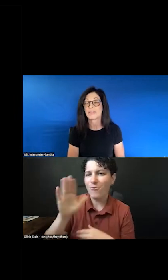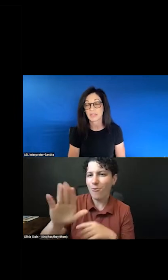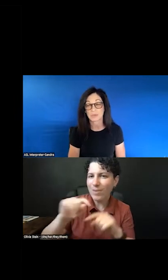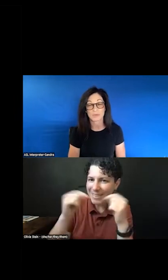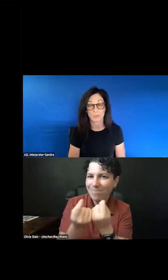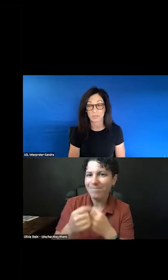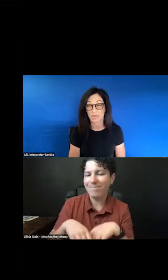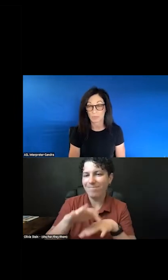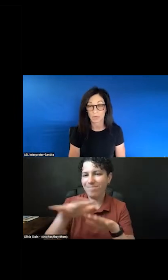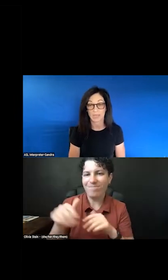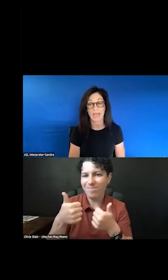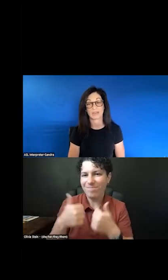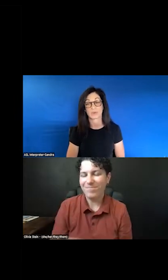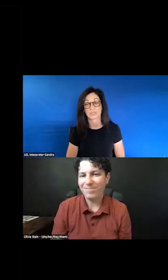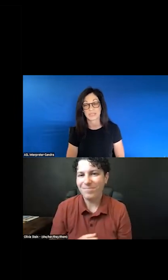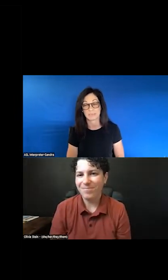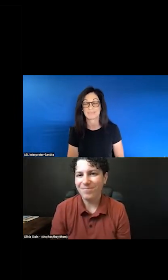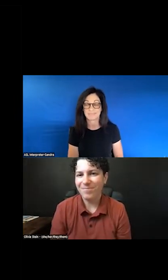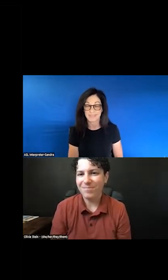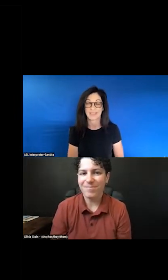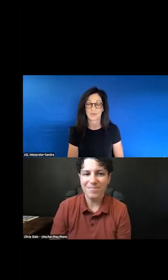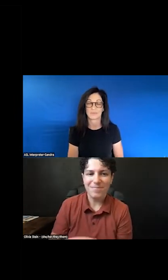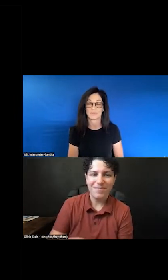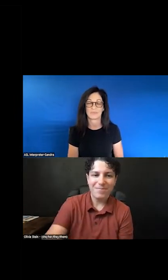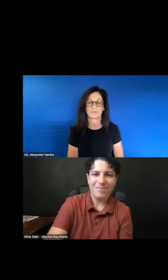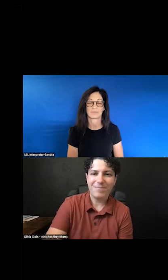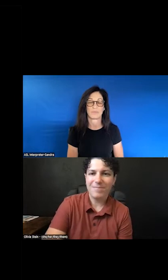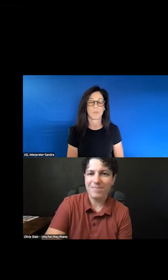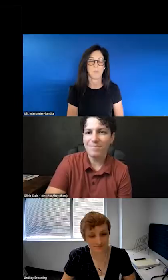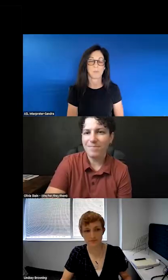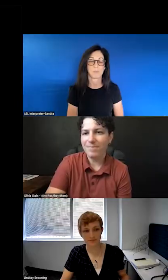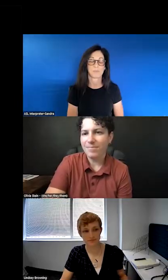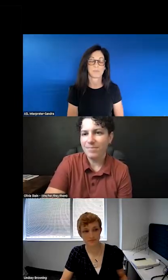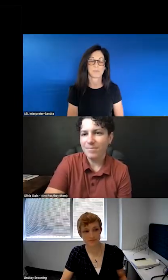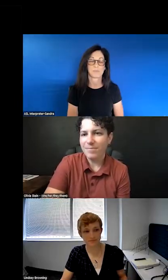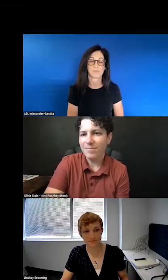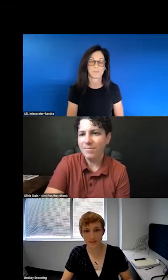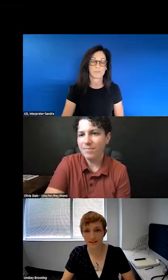resource. Thank you so much, Gabriella, and your team. Thank you.